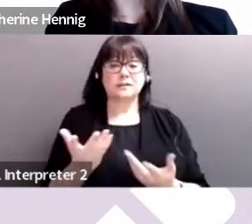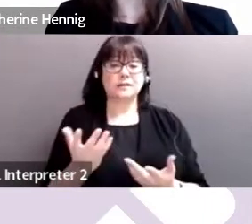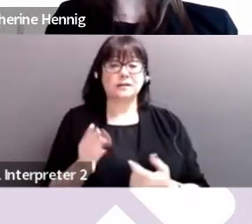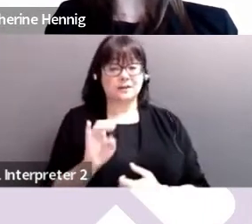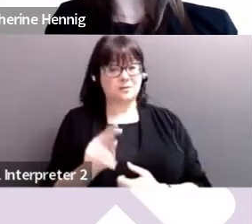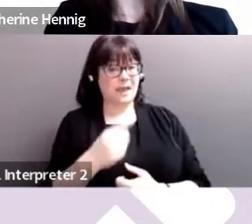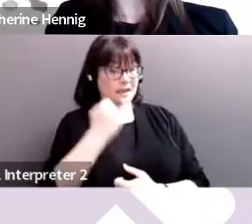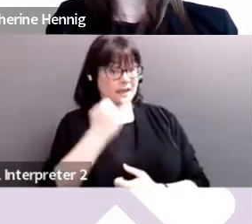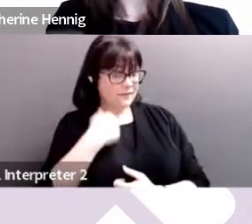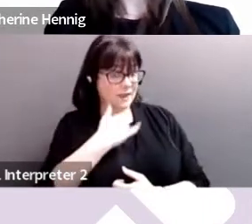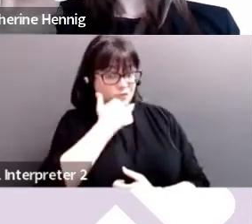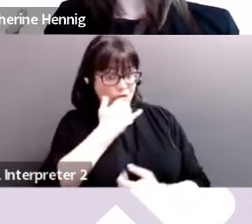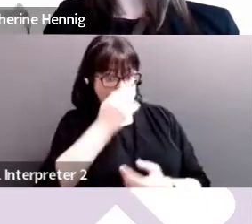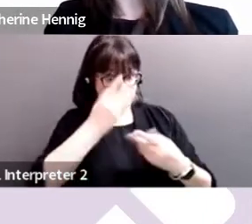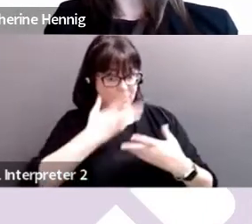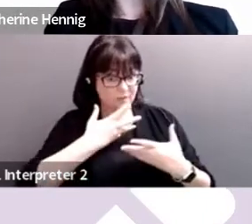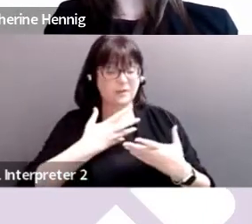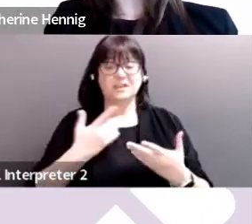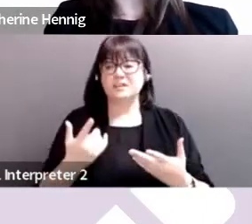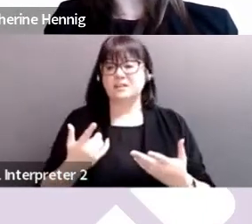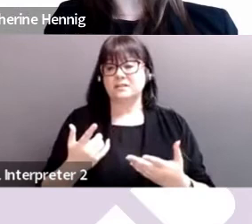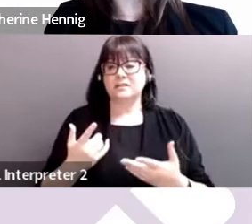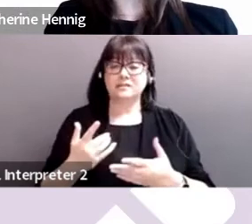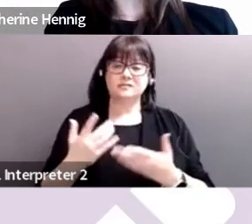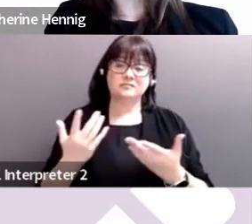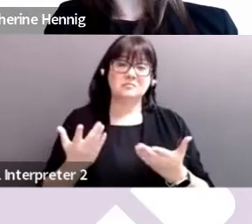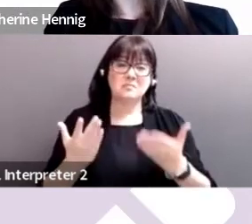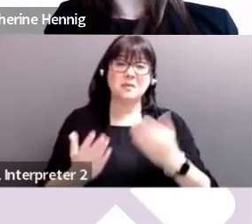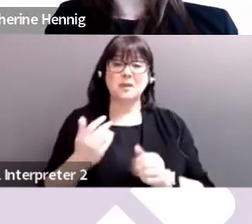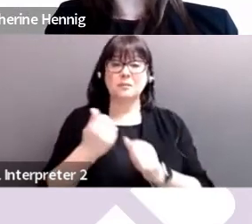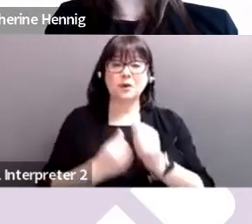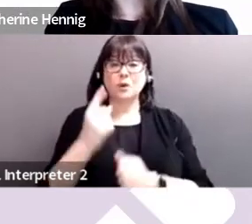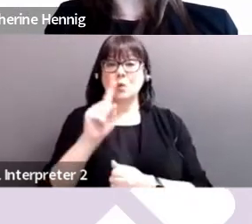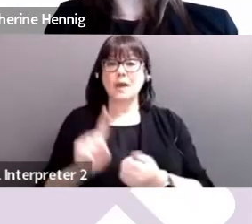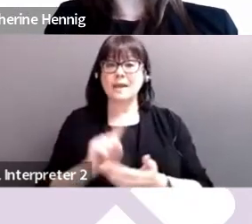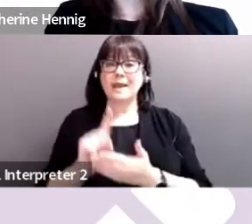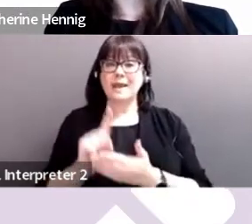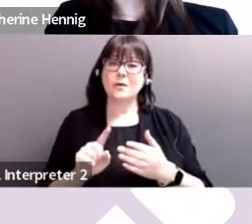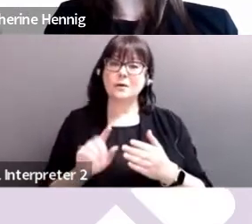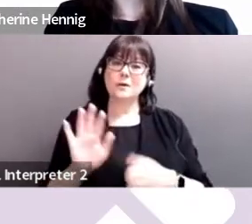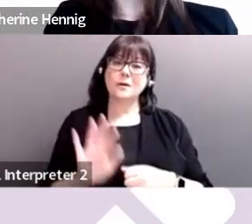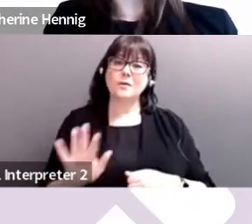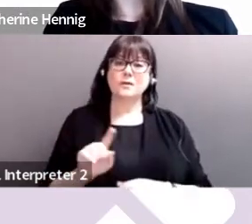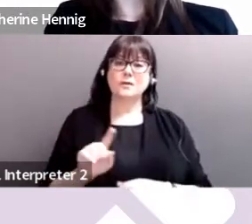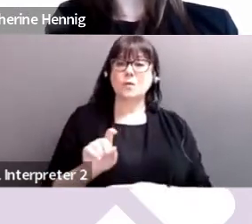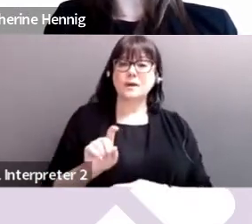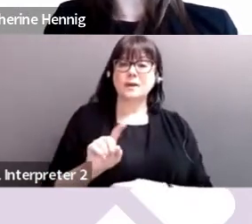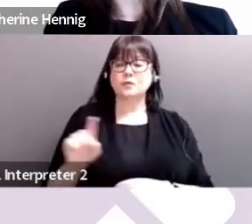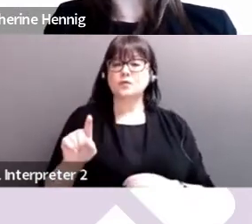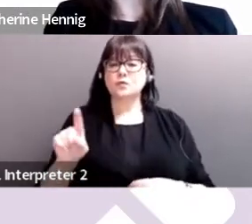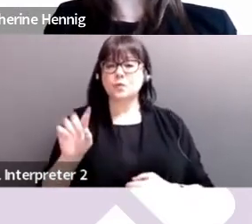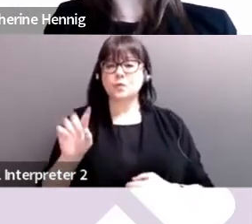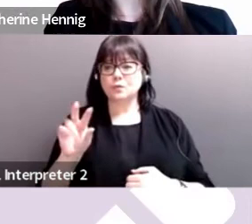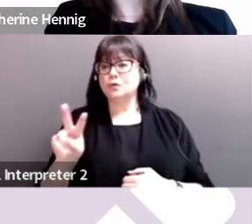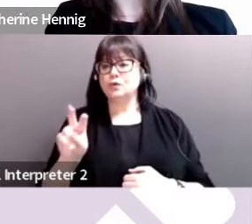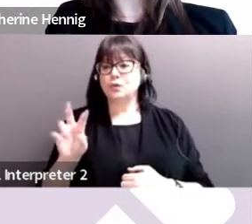me if I'm wrong, but anything between $100 to $250 an hour. And then the percentage varies a lot depending on the amount of the